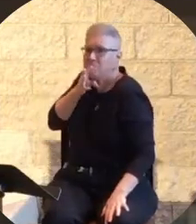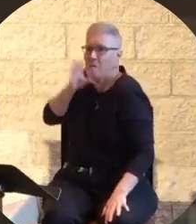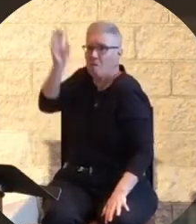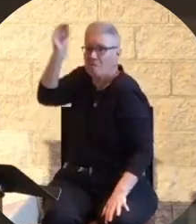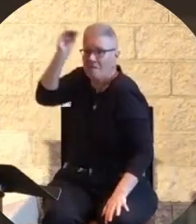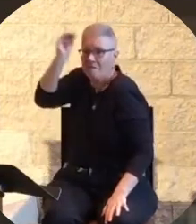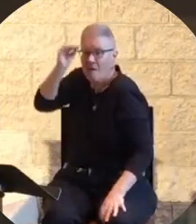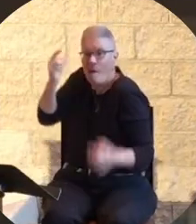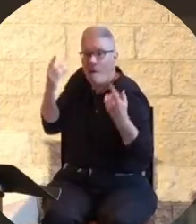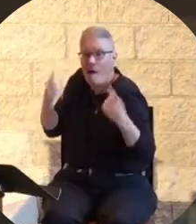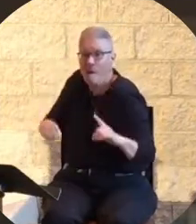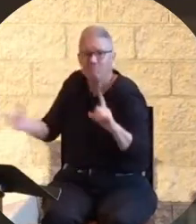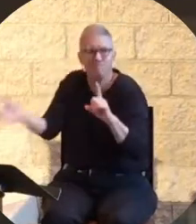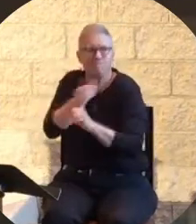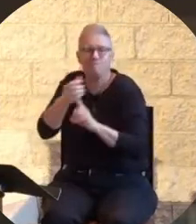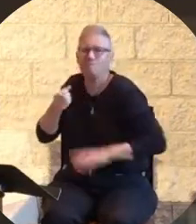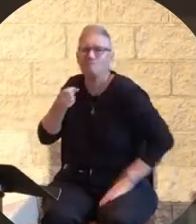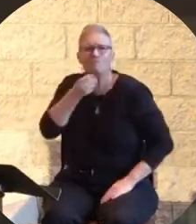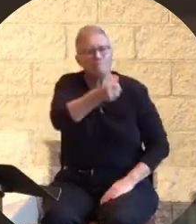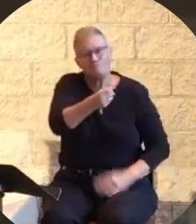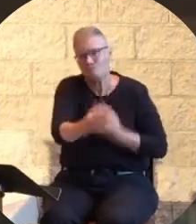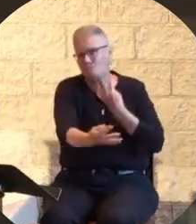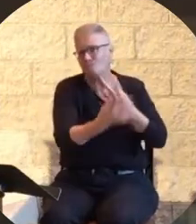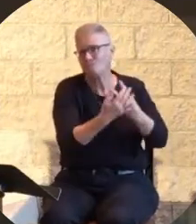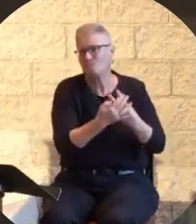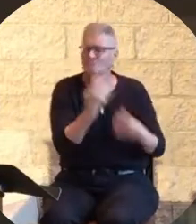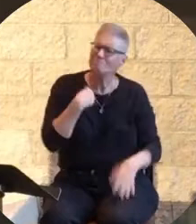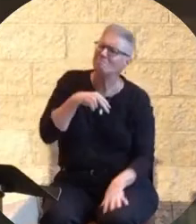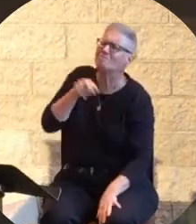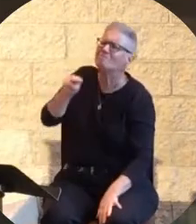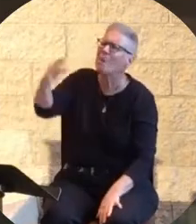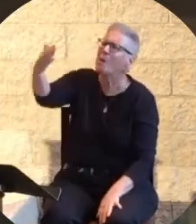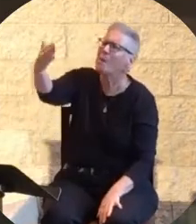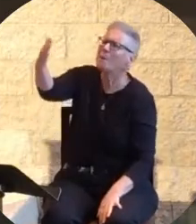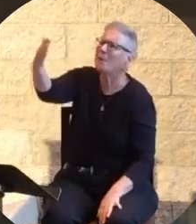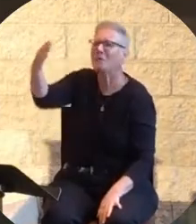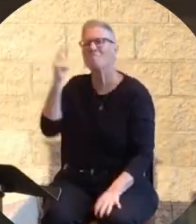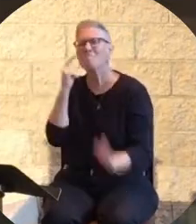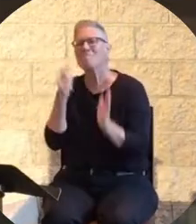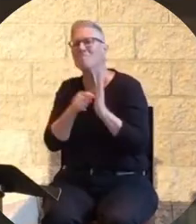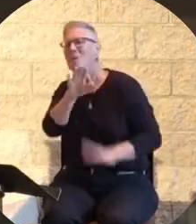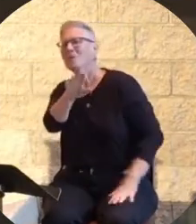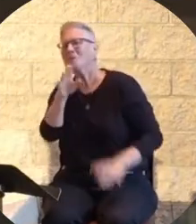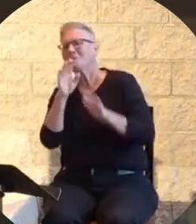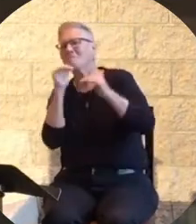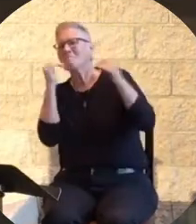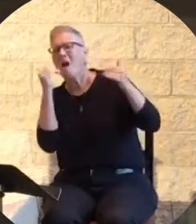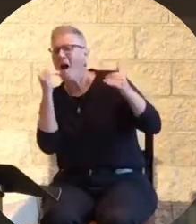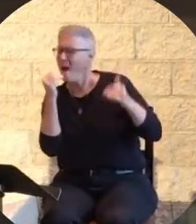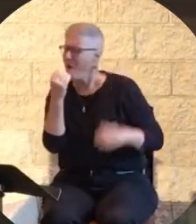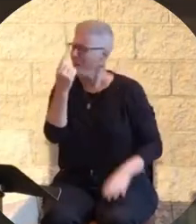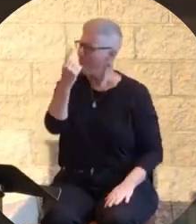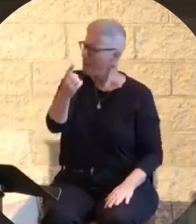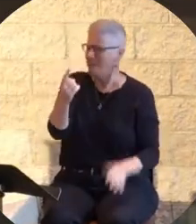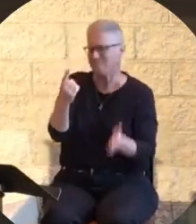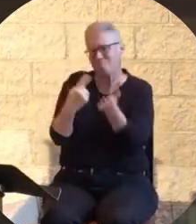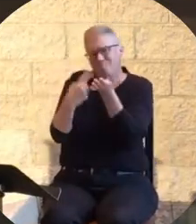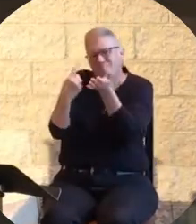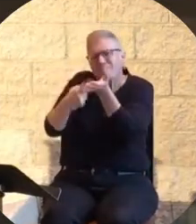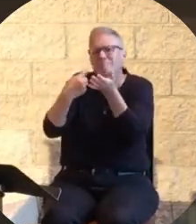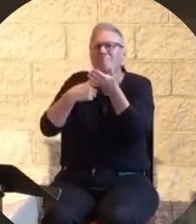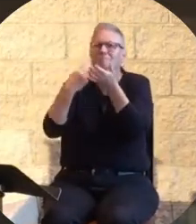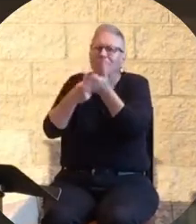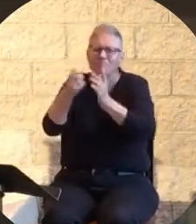She looked in his eyes in the mirror and he smiled. One conversation, a single moment, the things that change us if